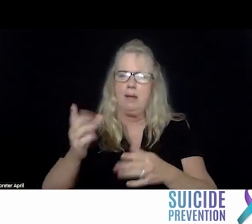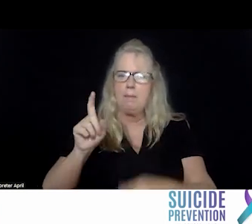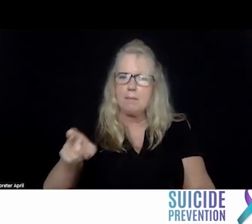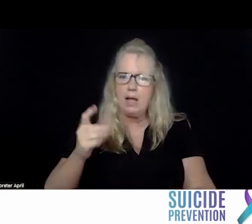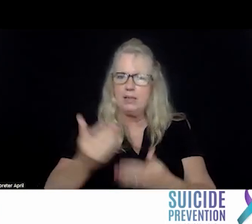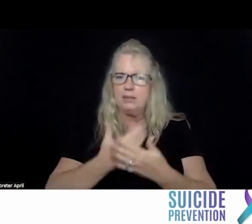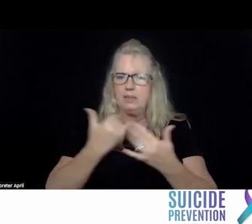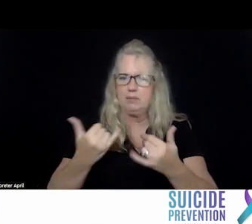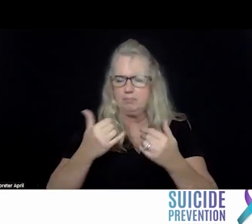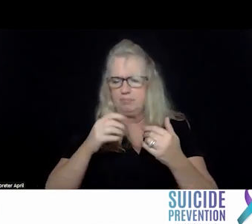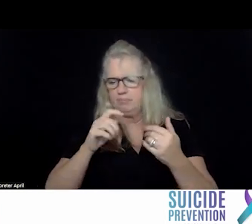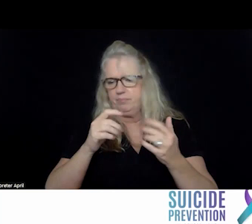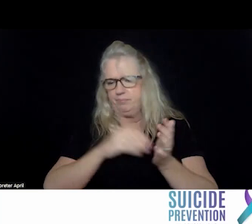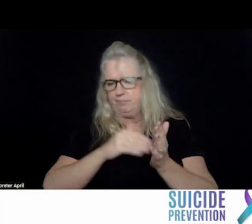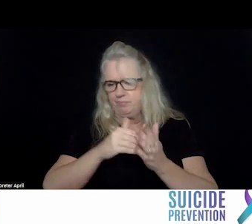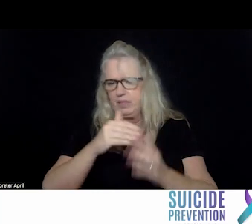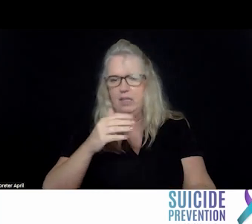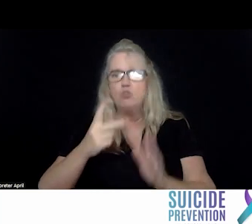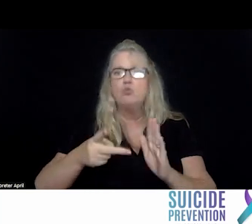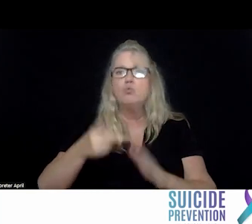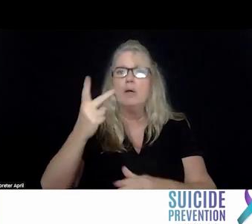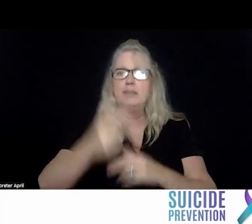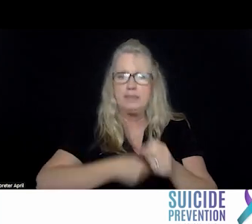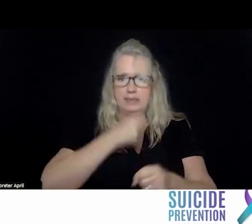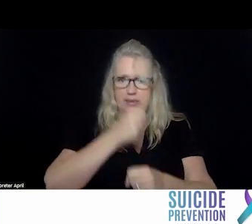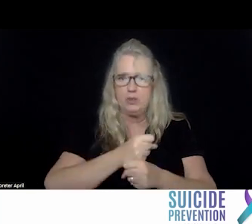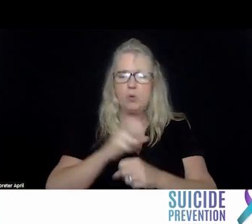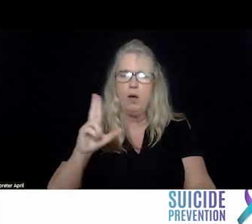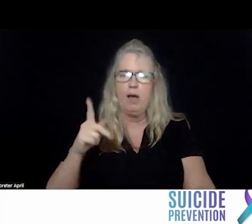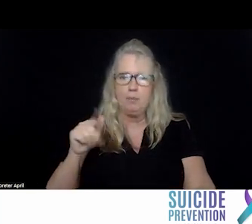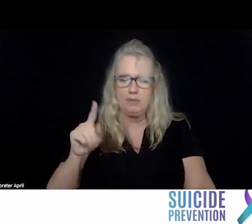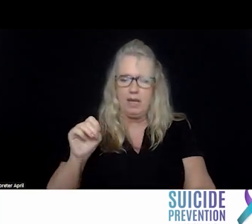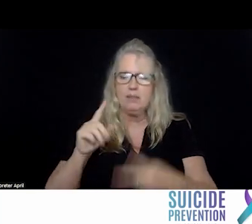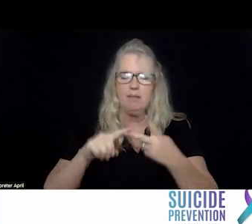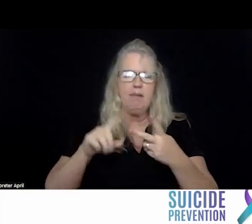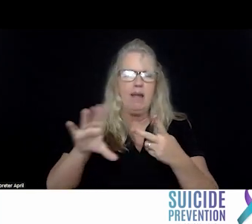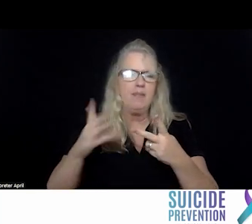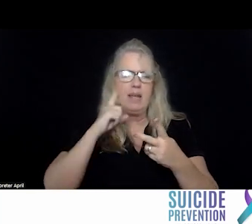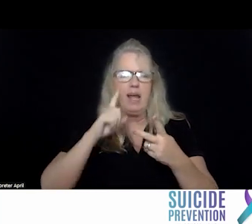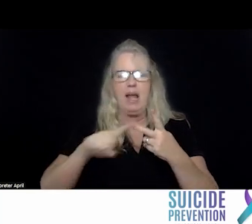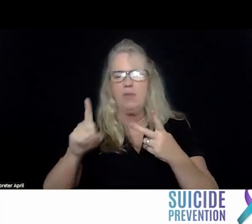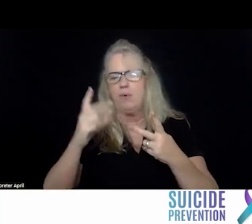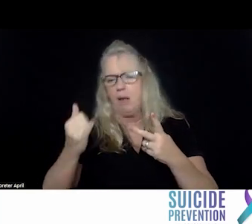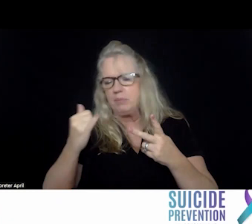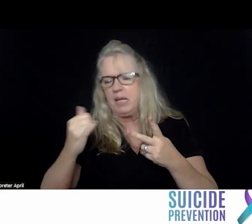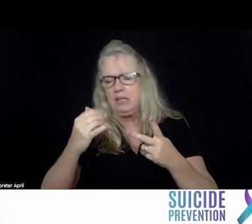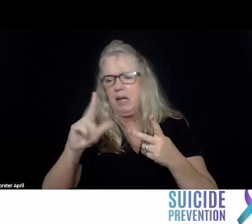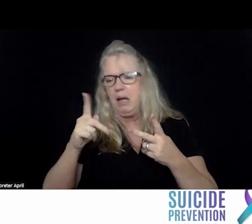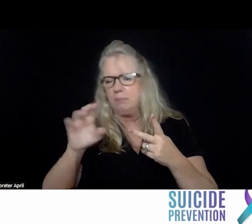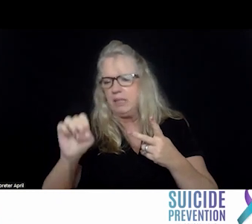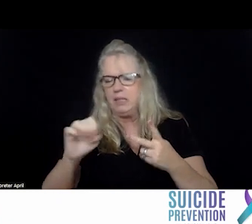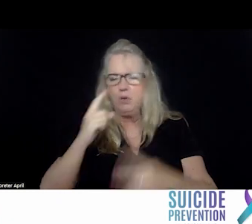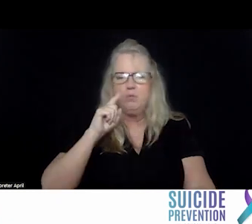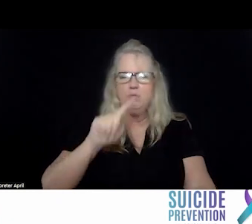no less frequently than every twice a year. And other times when it would need to be updated based on changes in kind of